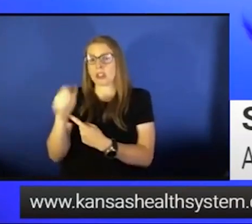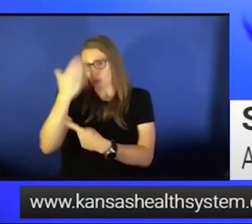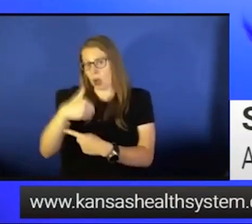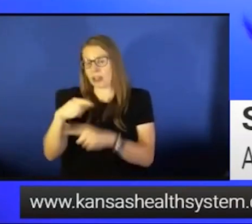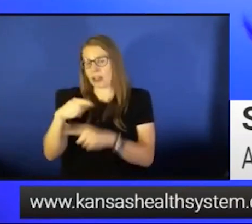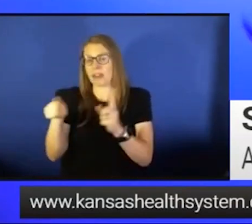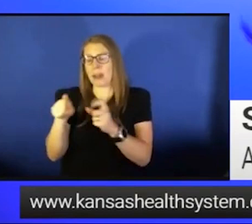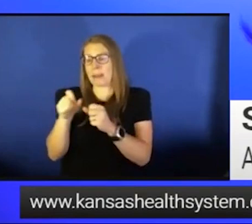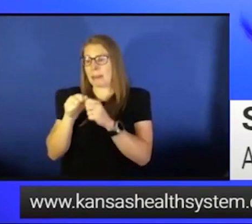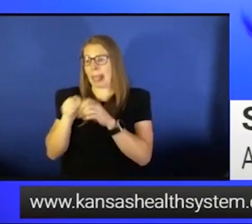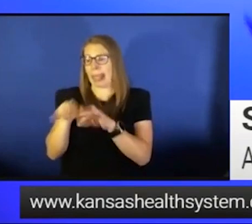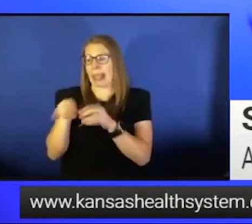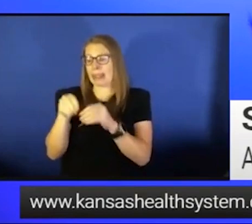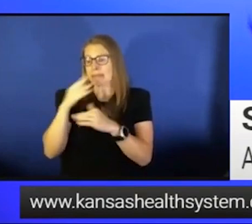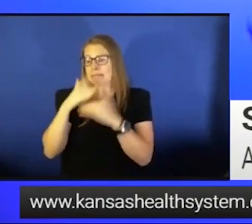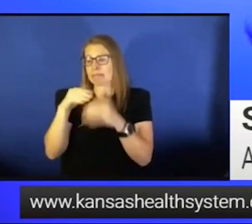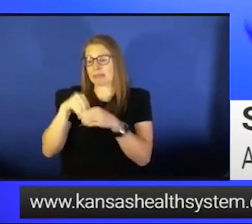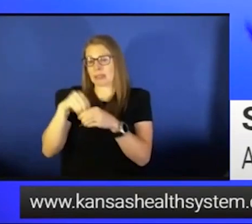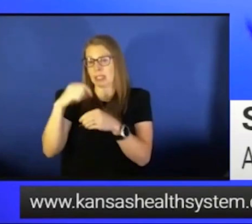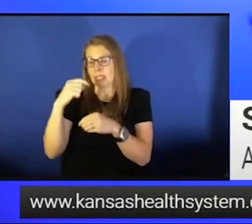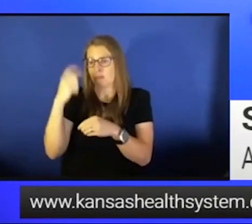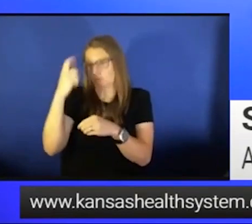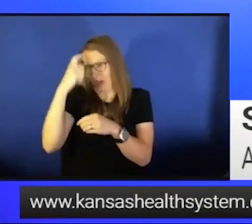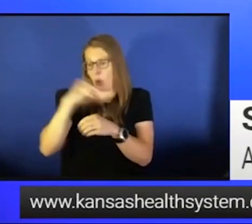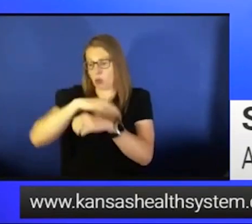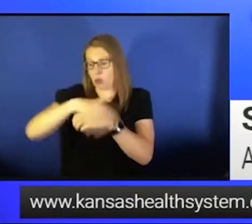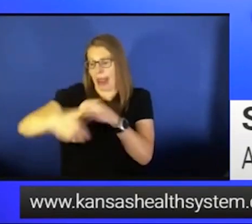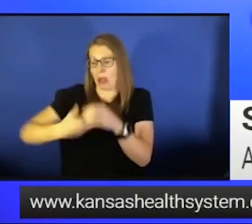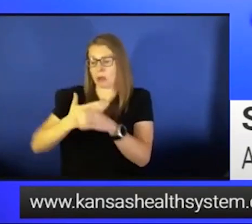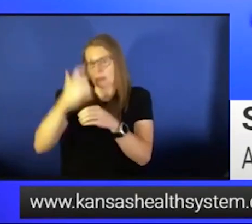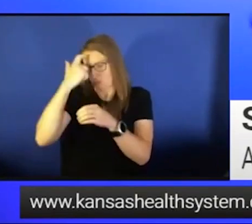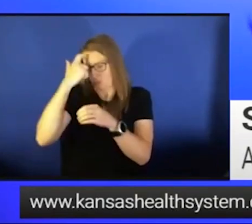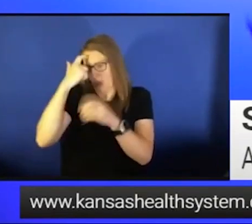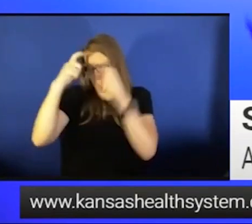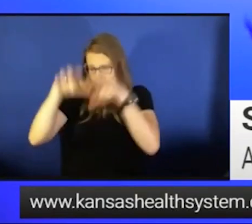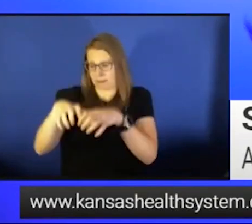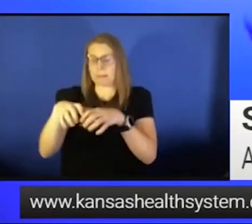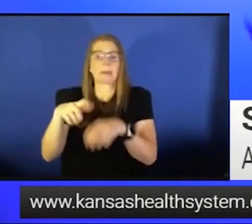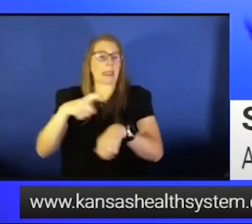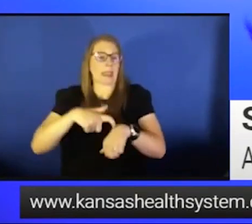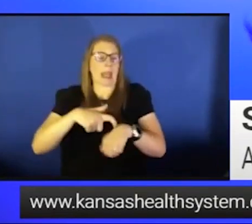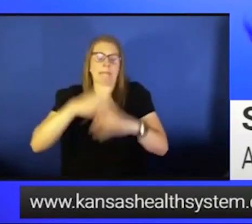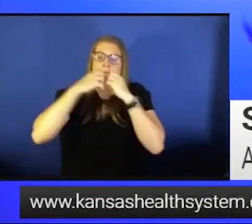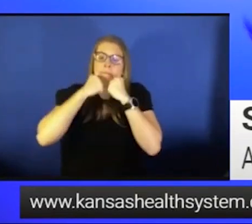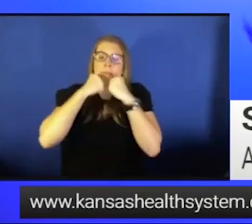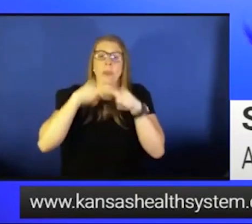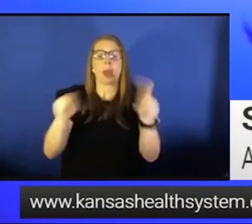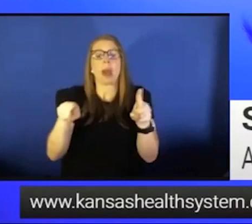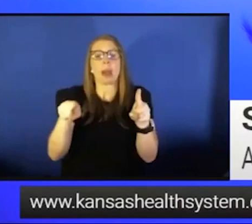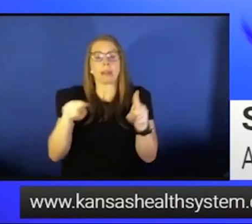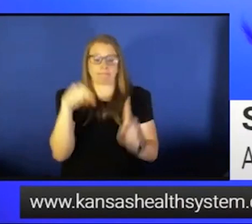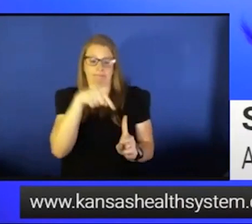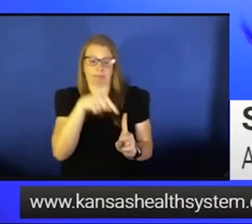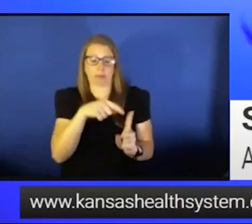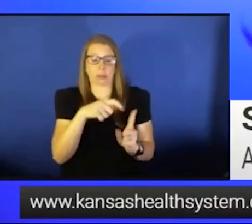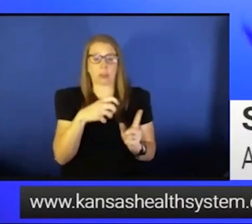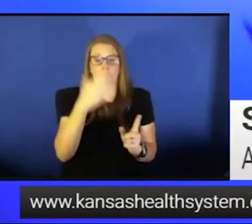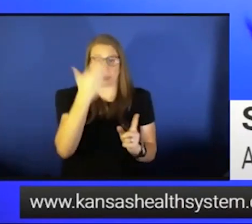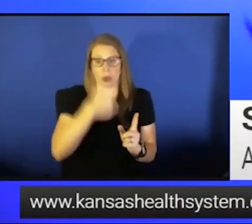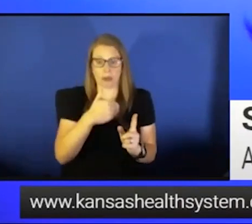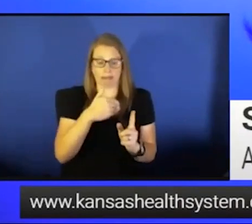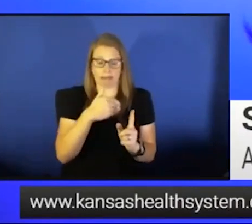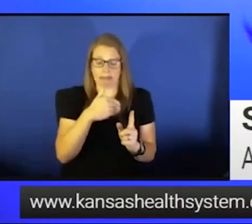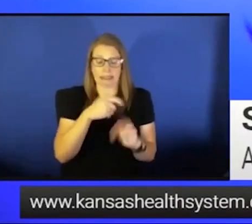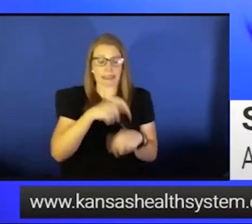brain or the area around the brain. But time is of essence in any kind of stroke. But for ischemic stroke, you only have a certain amount of time that you can